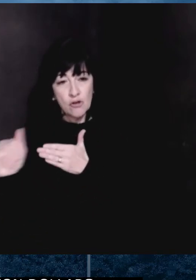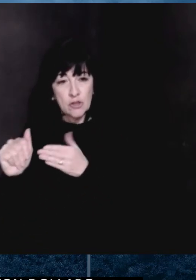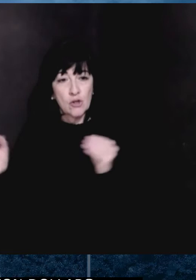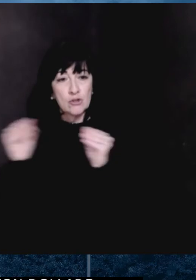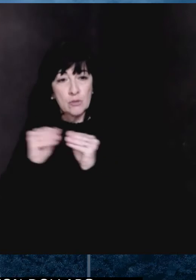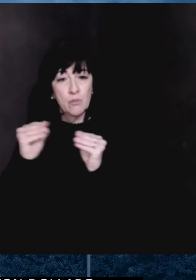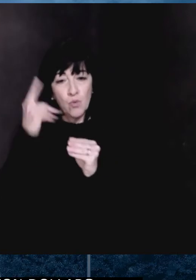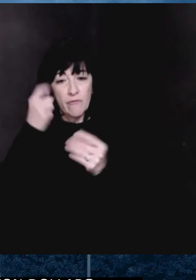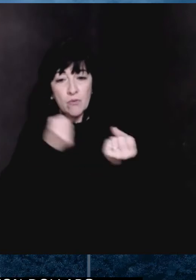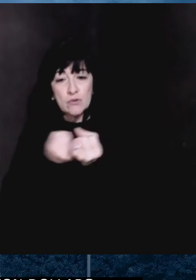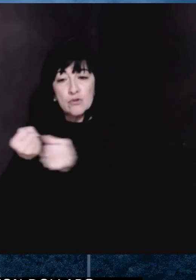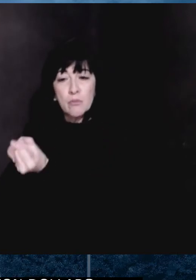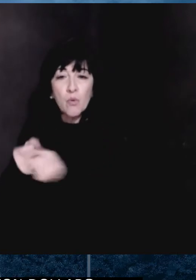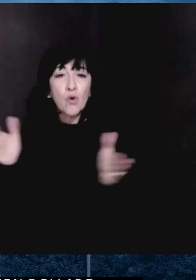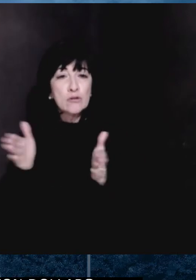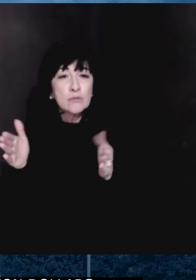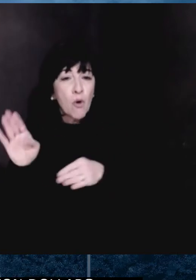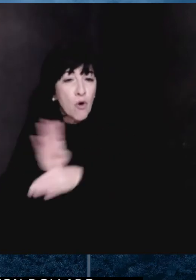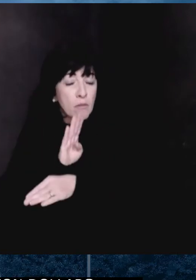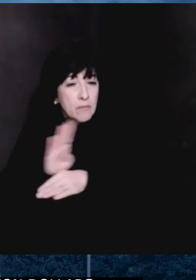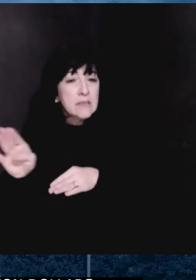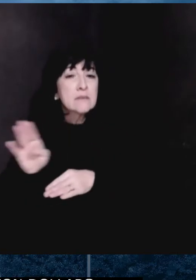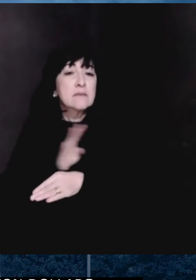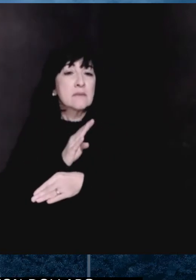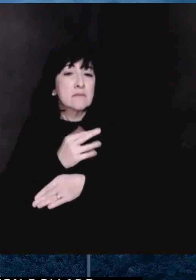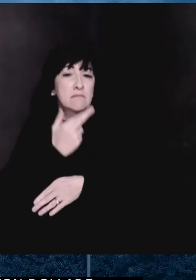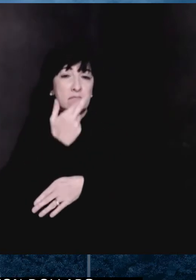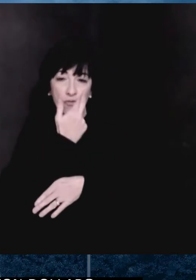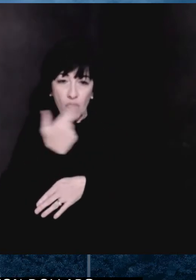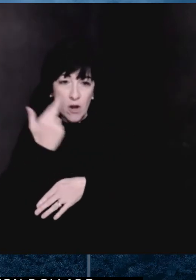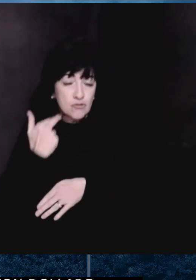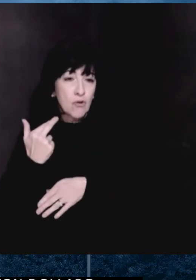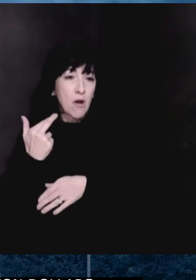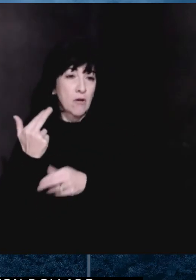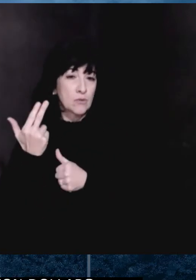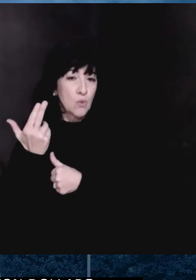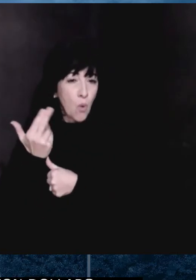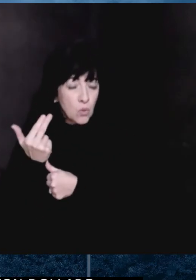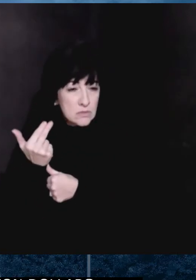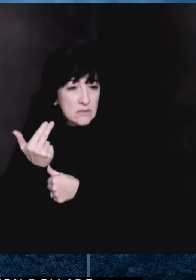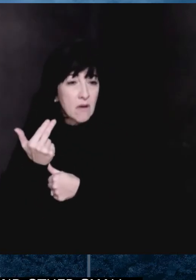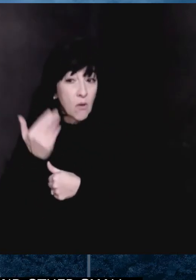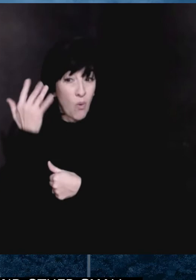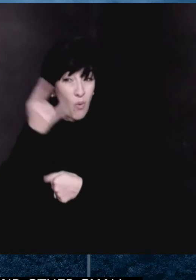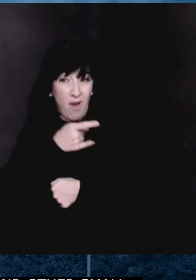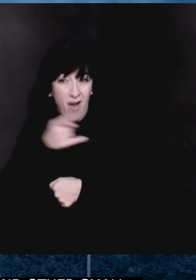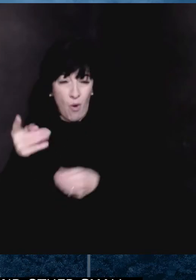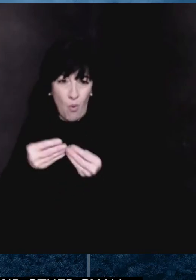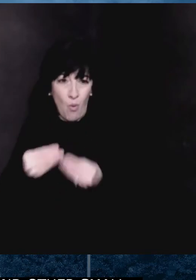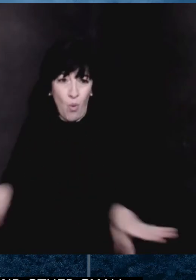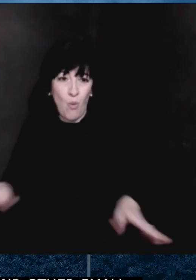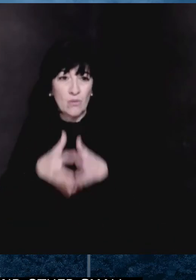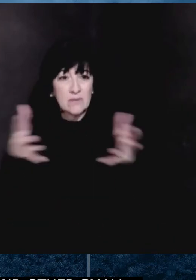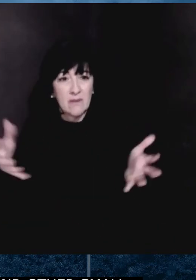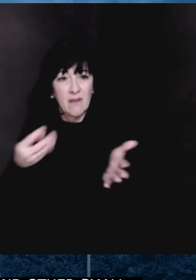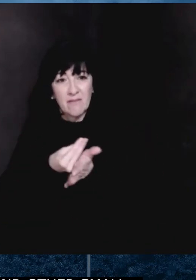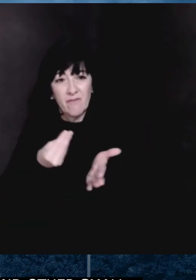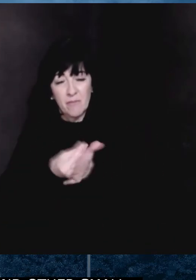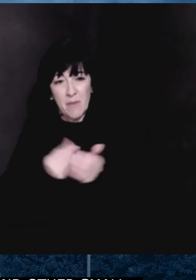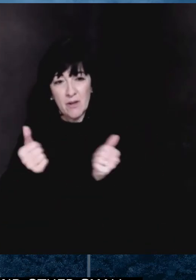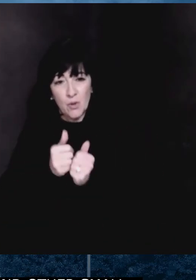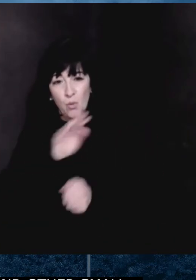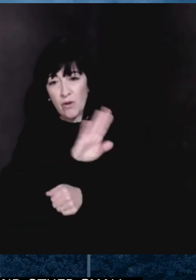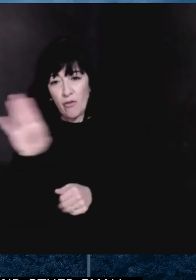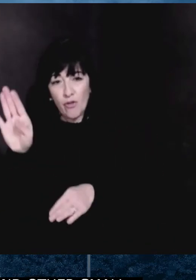small businesses, and of course, vaccination delivery across our state. So with that, I know we have media that's joined